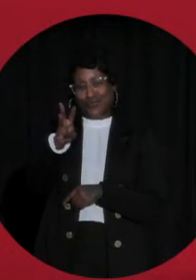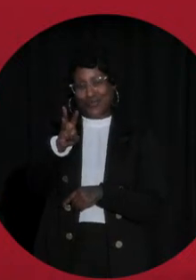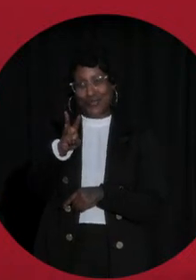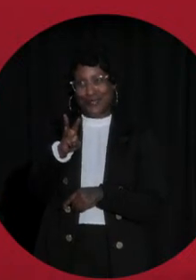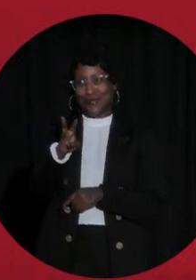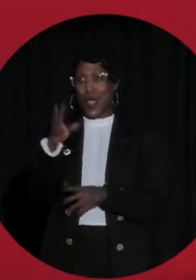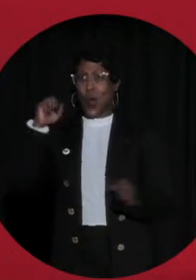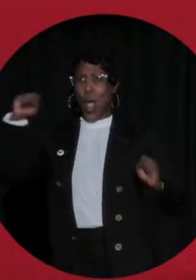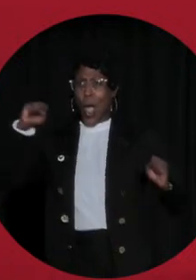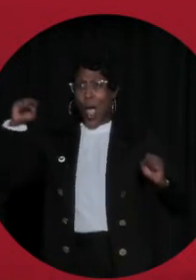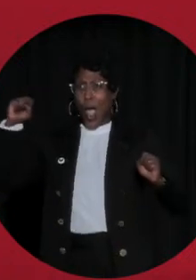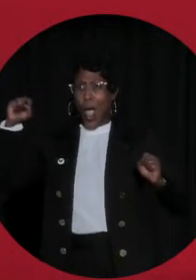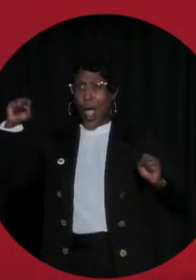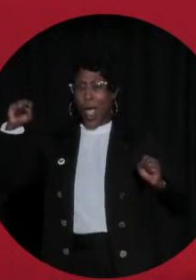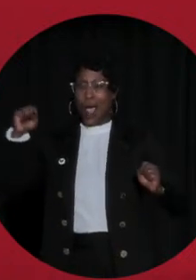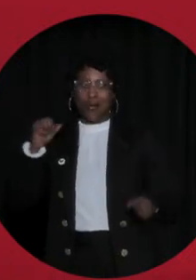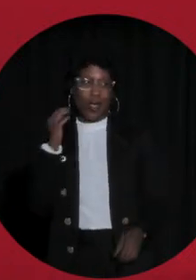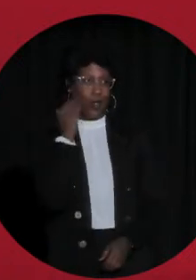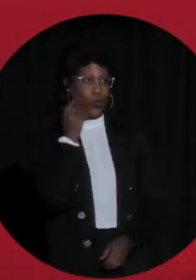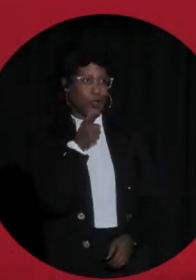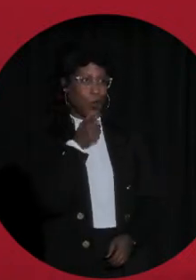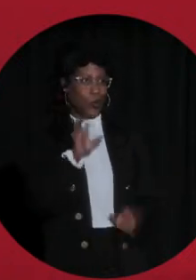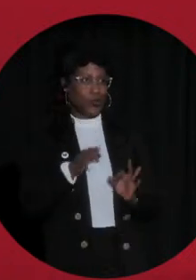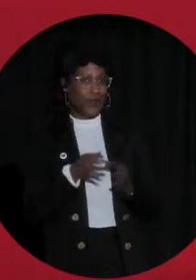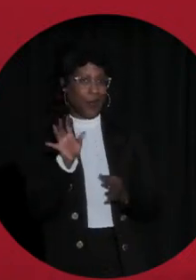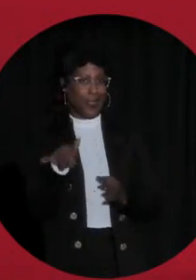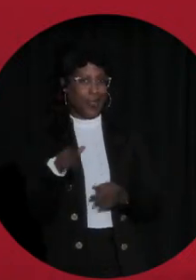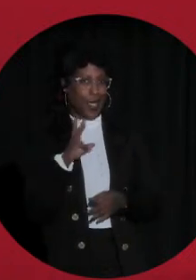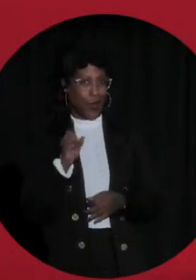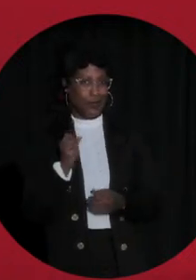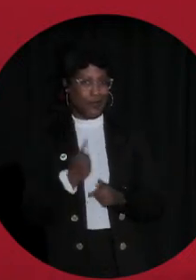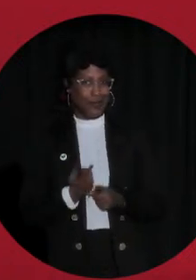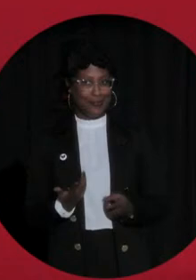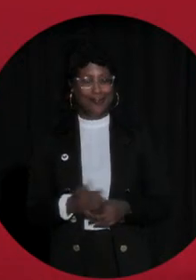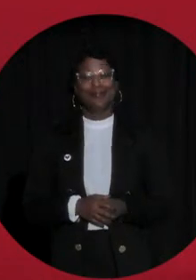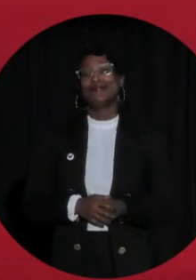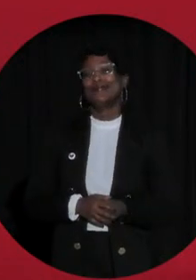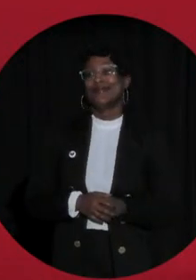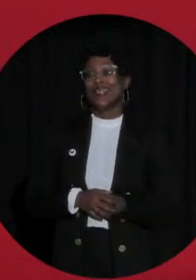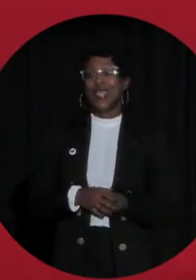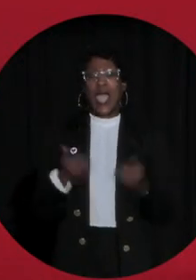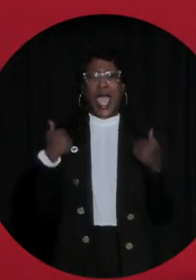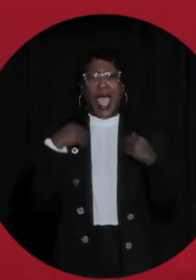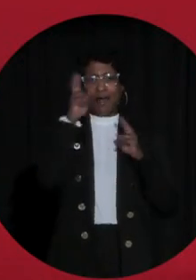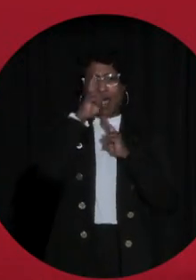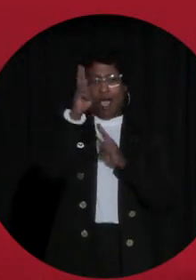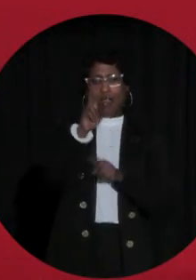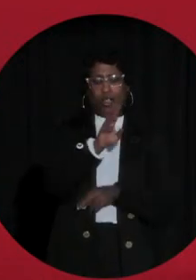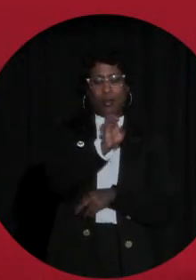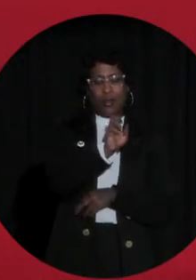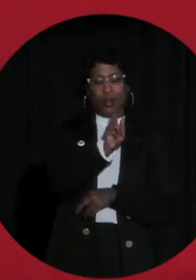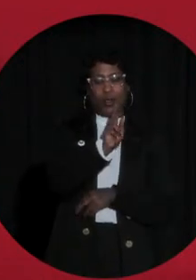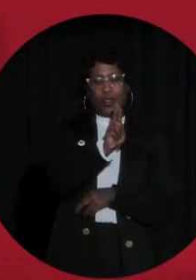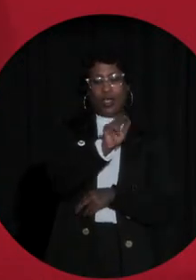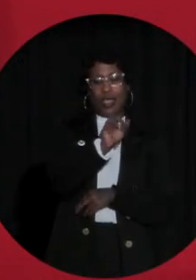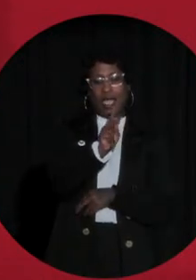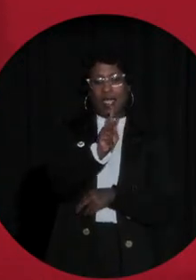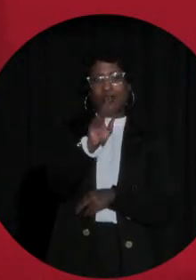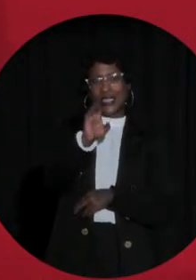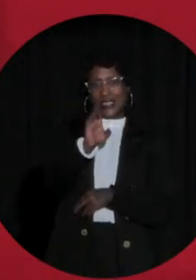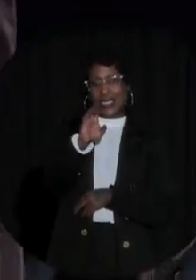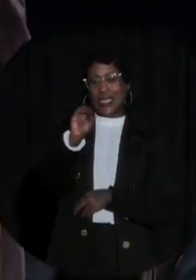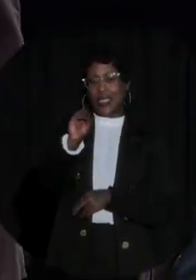So we know whose family that was, right? We have the Honorable Eric C. Olson, District